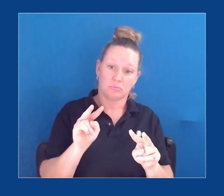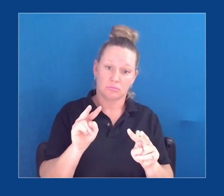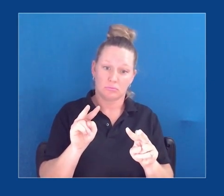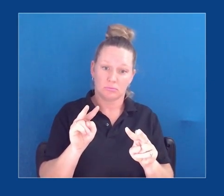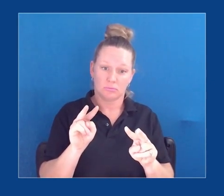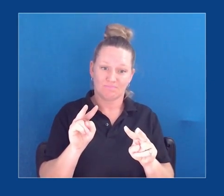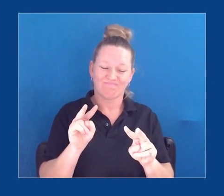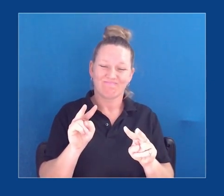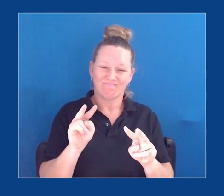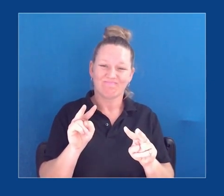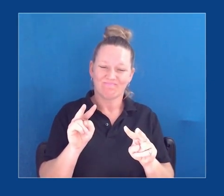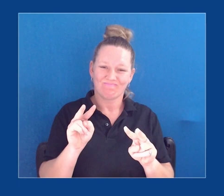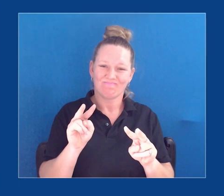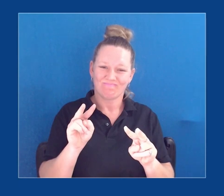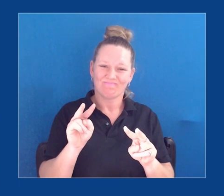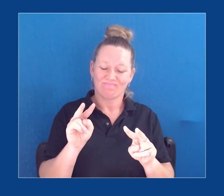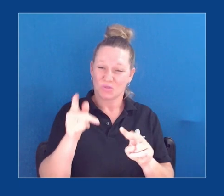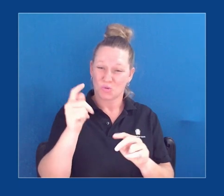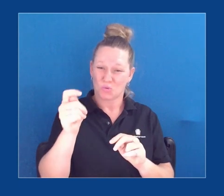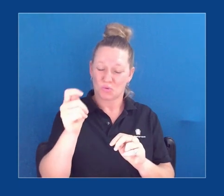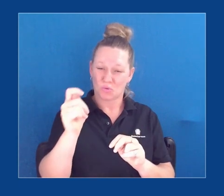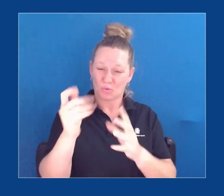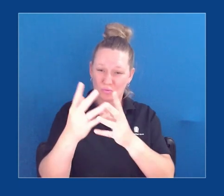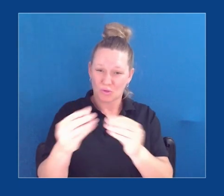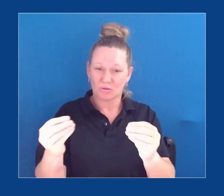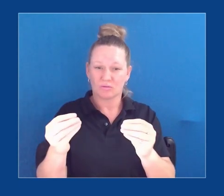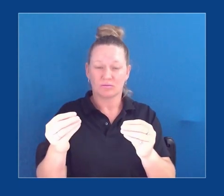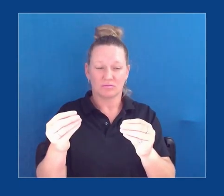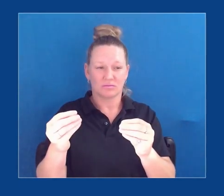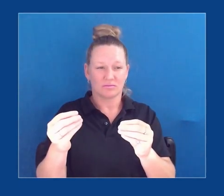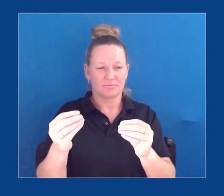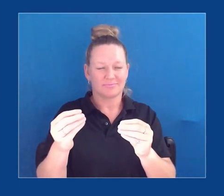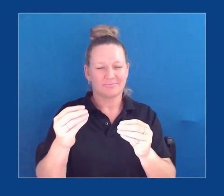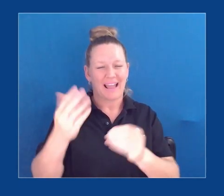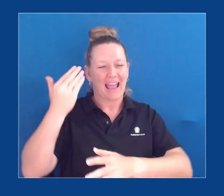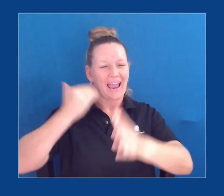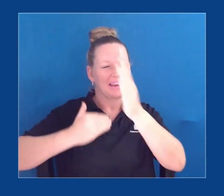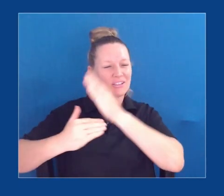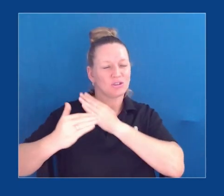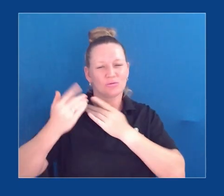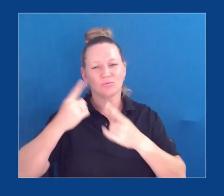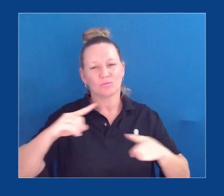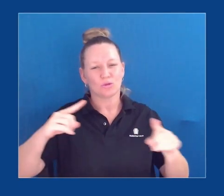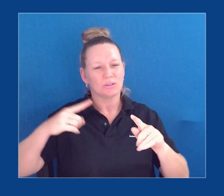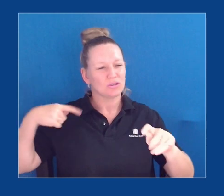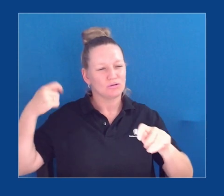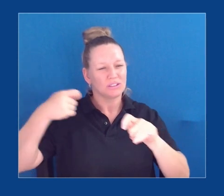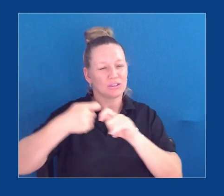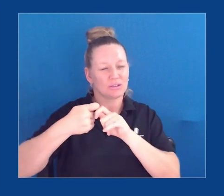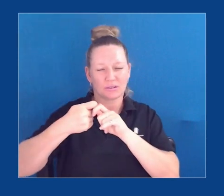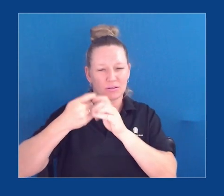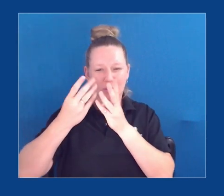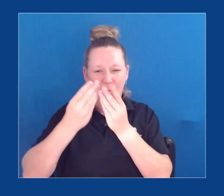decline of music traditions, the ancient music traditions, with the passing of song men and women. And